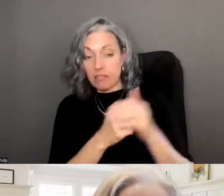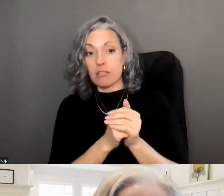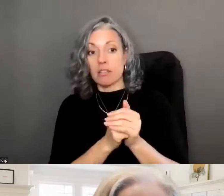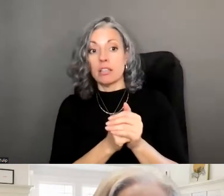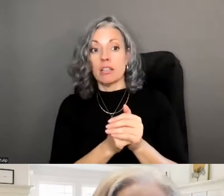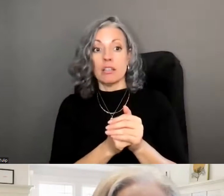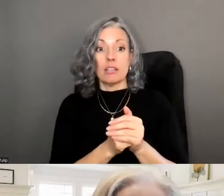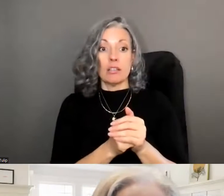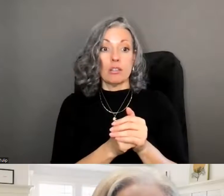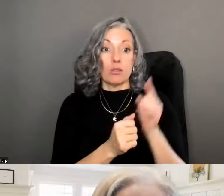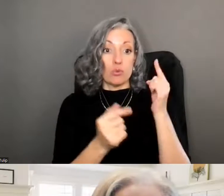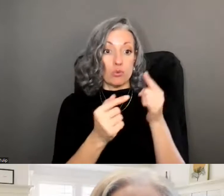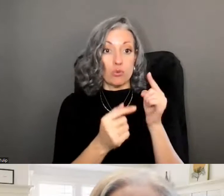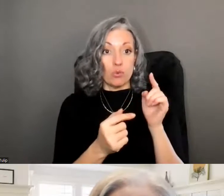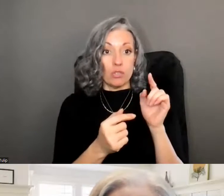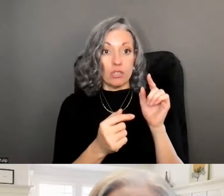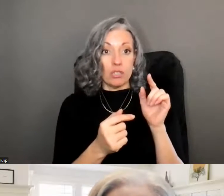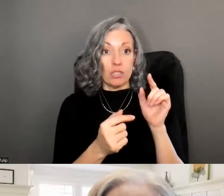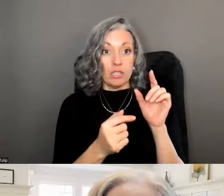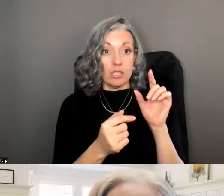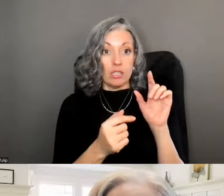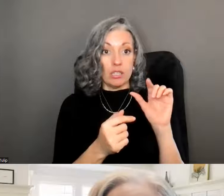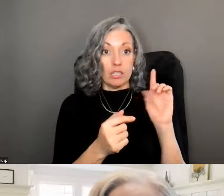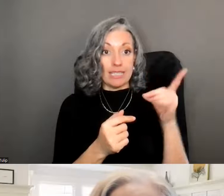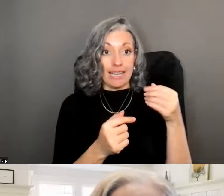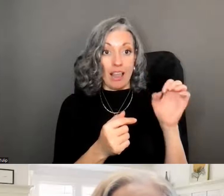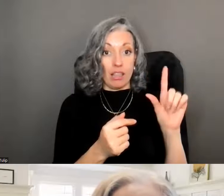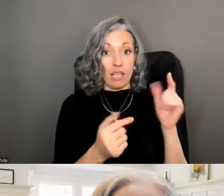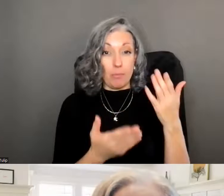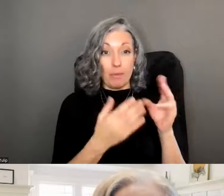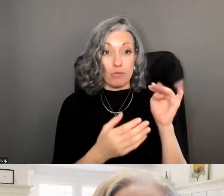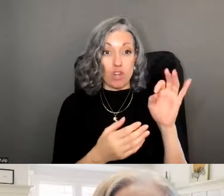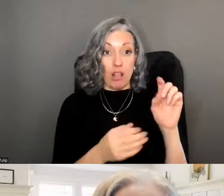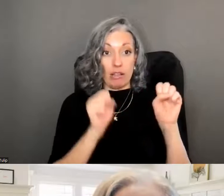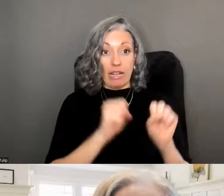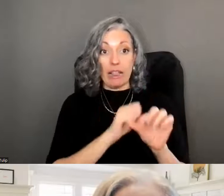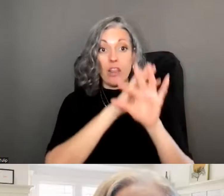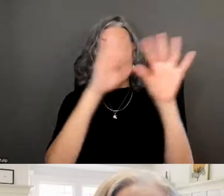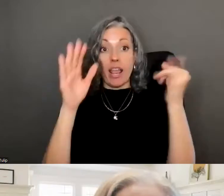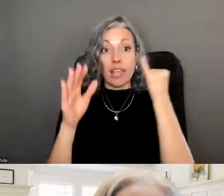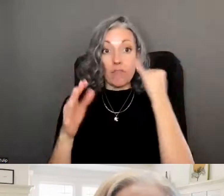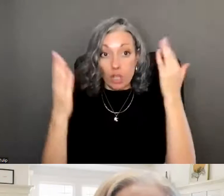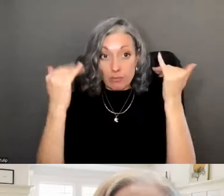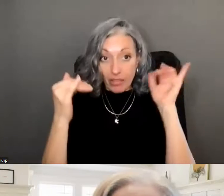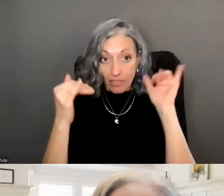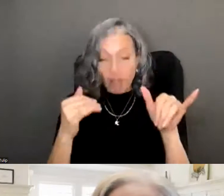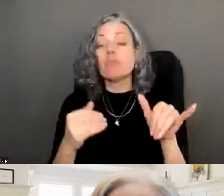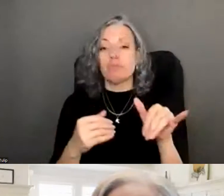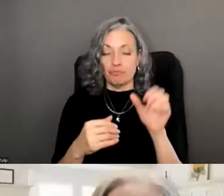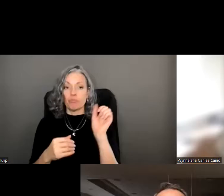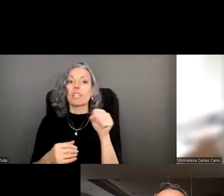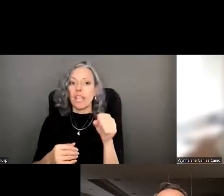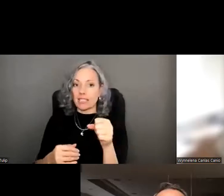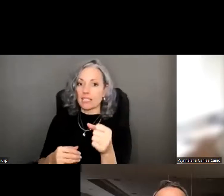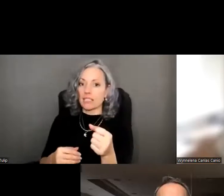or, else. So Michelle, maybe you want to clarify if that's the expectation. Yes, so